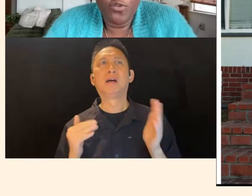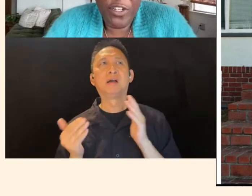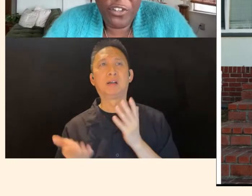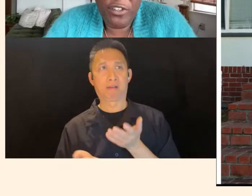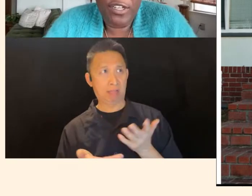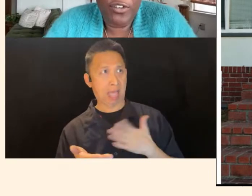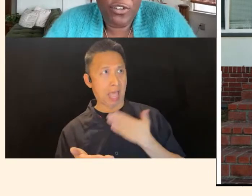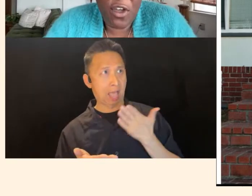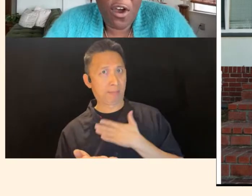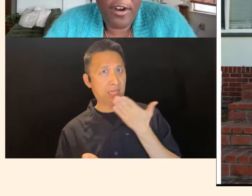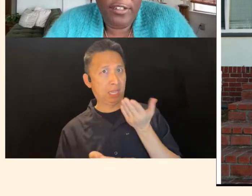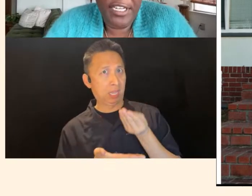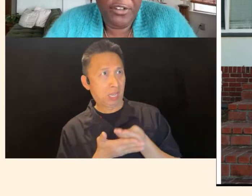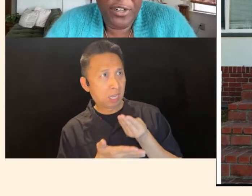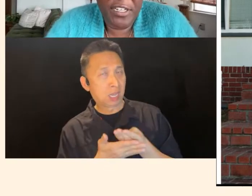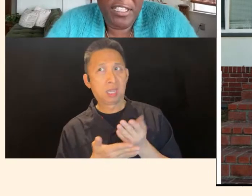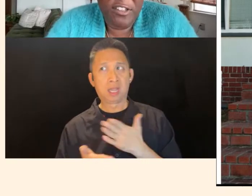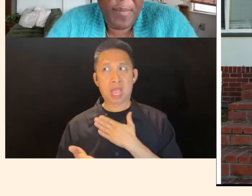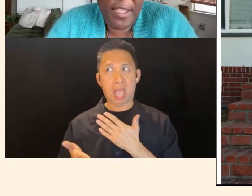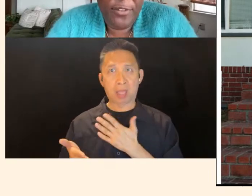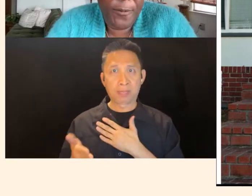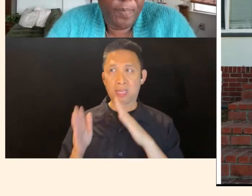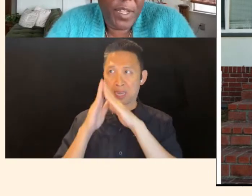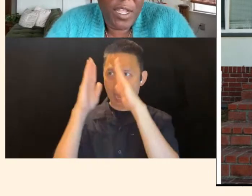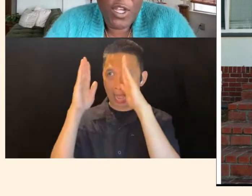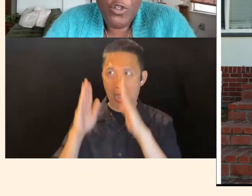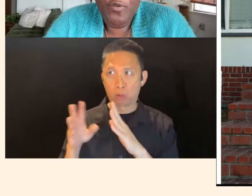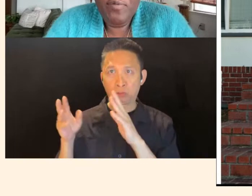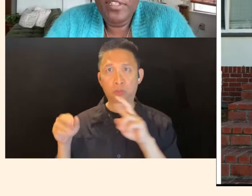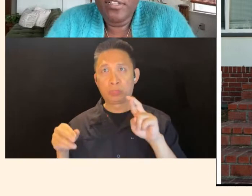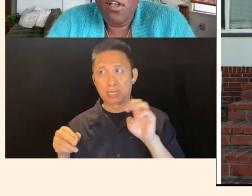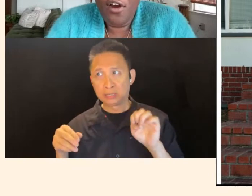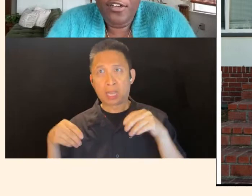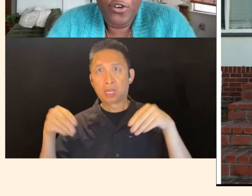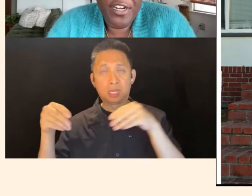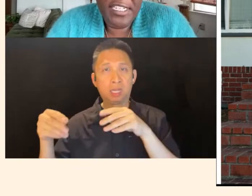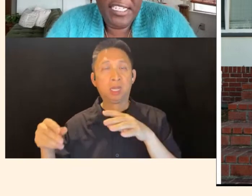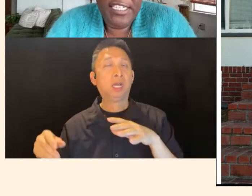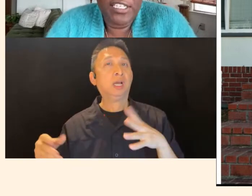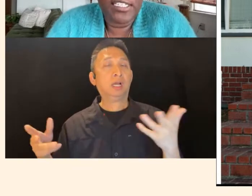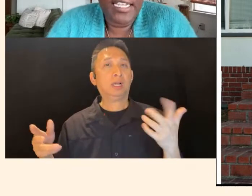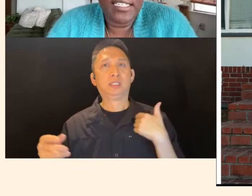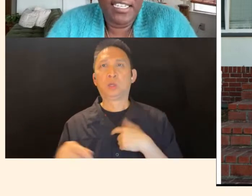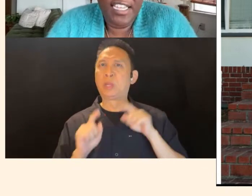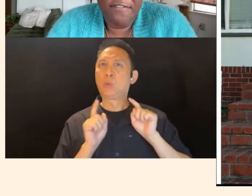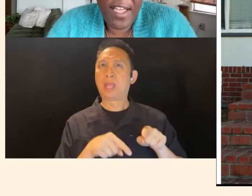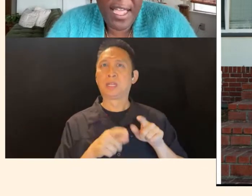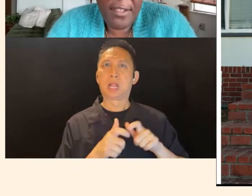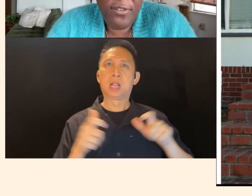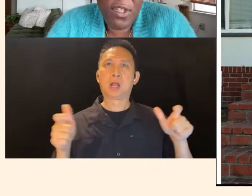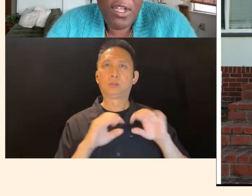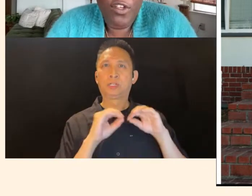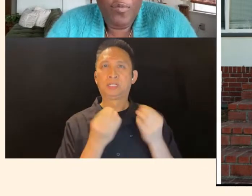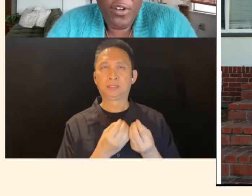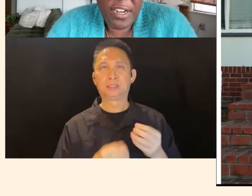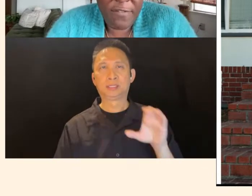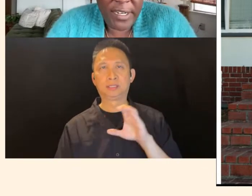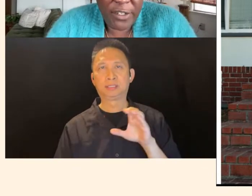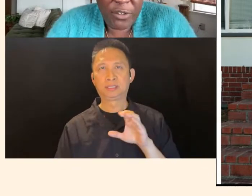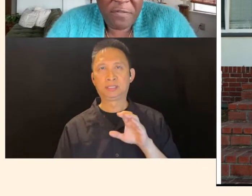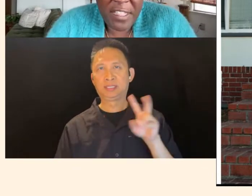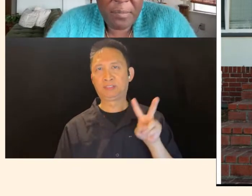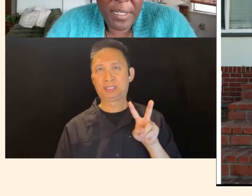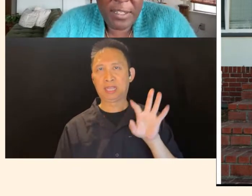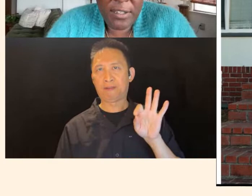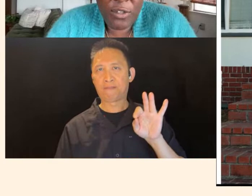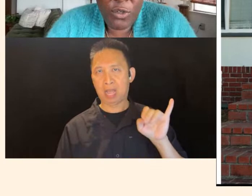a new vision such as ours entered into the space. So we went to large organizations like CDFIs, community